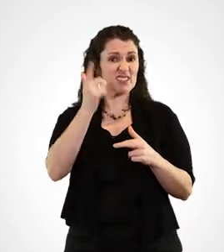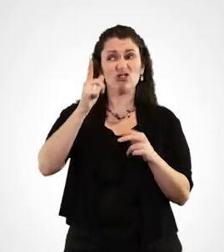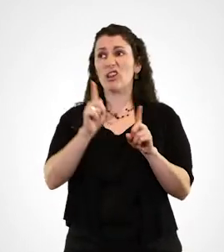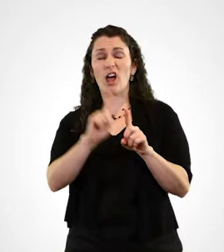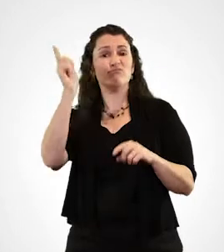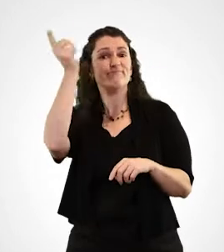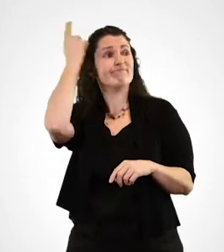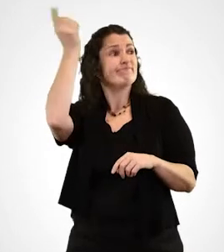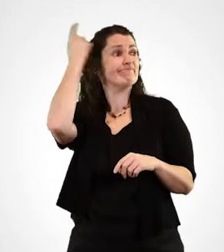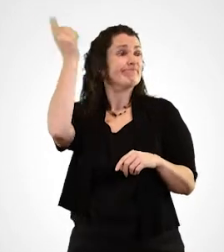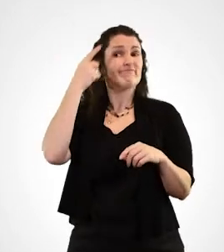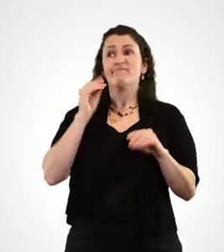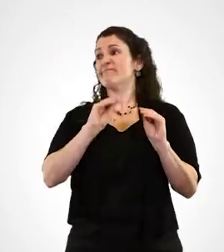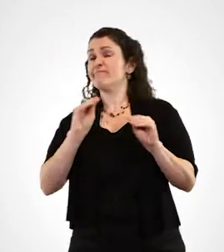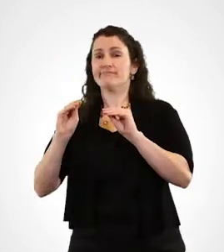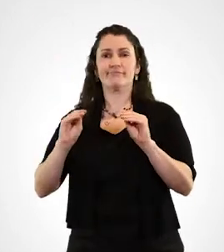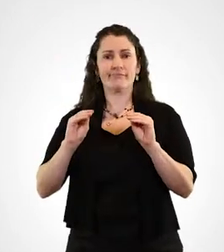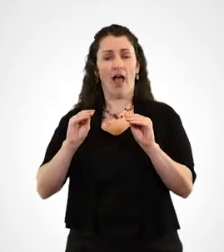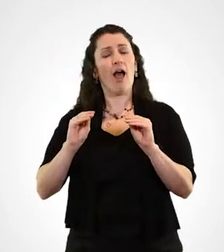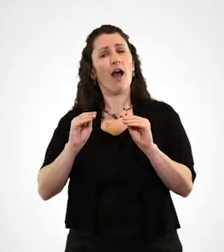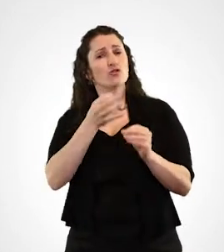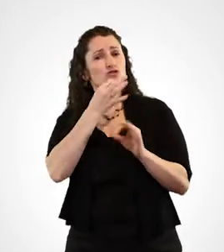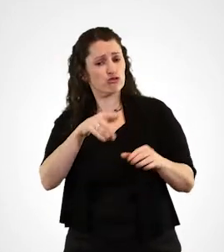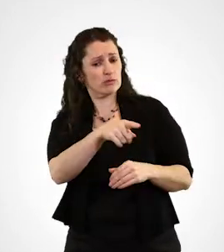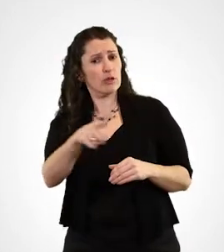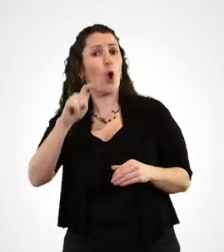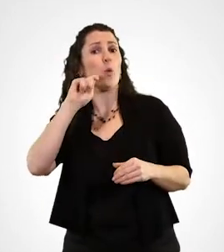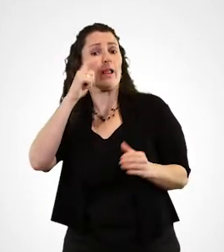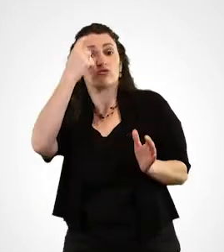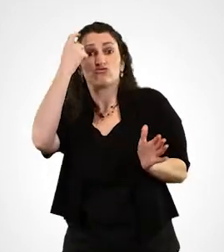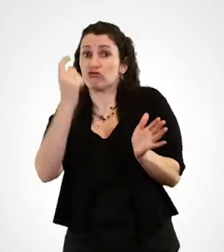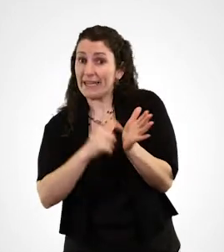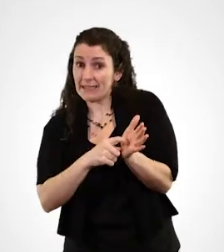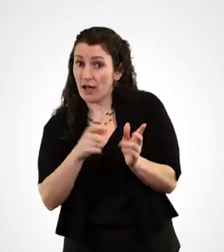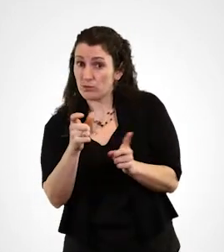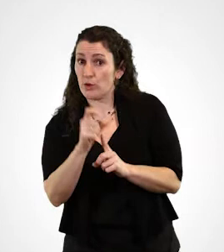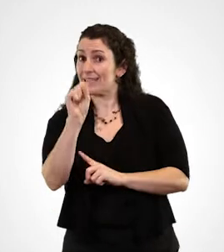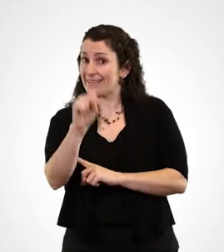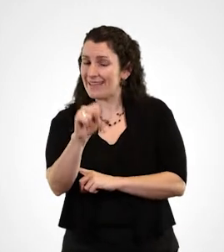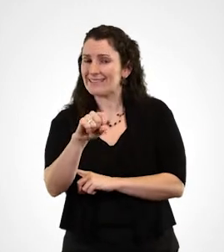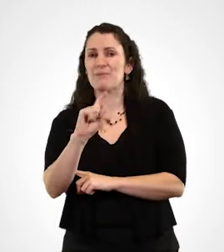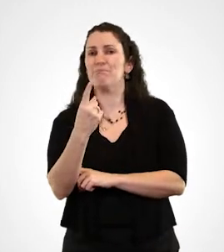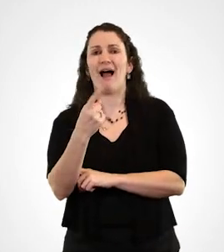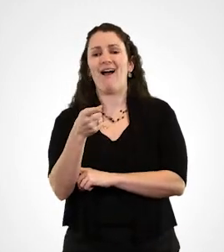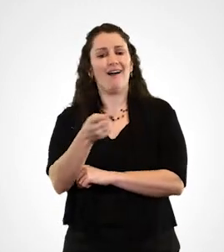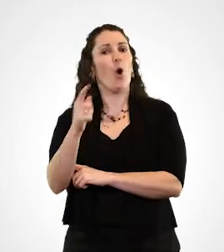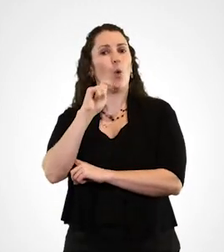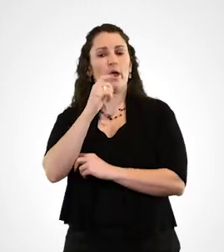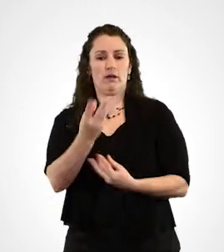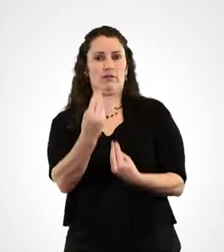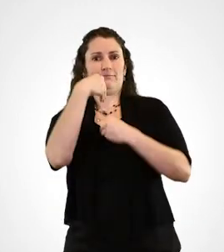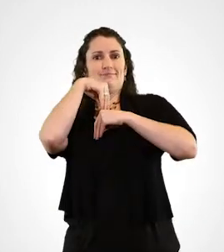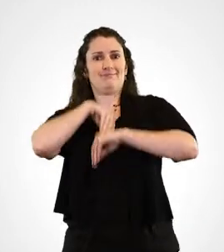going to leave children with word recognition, but not the ability to use the words, and especially not